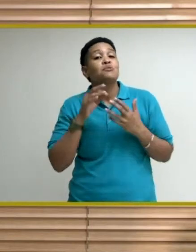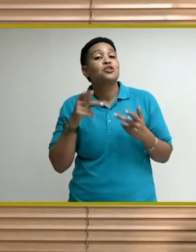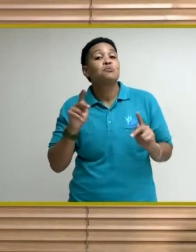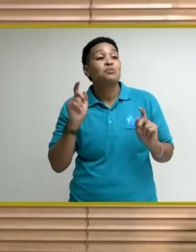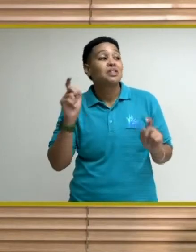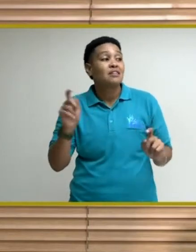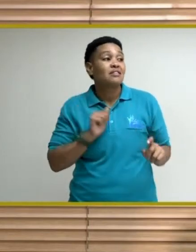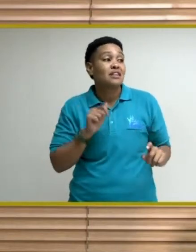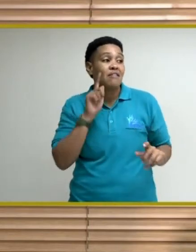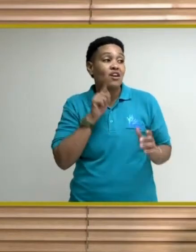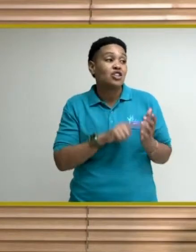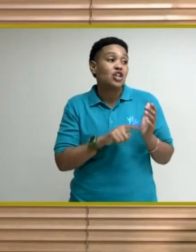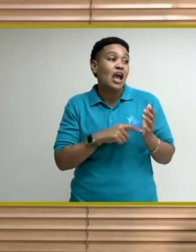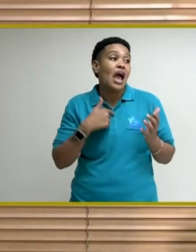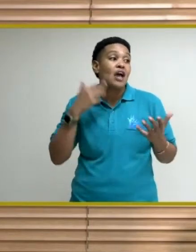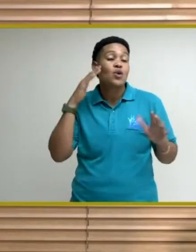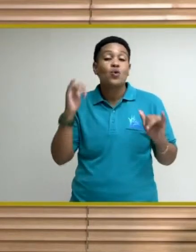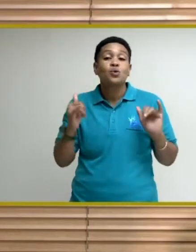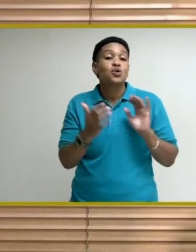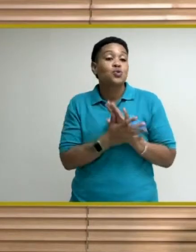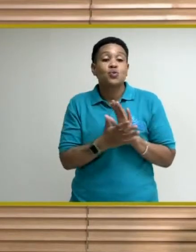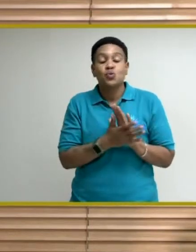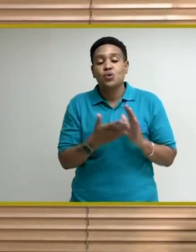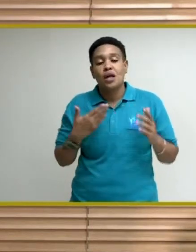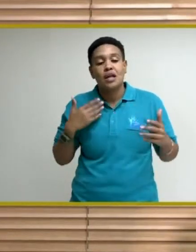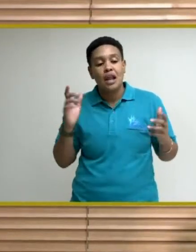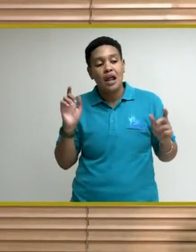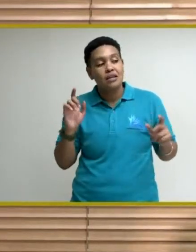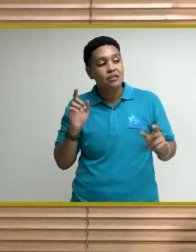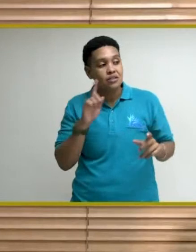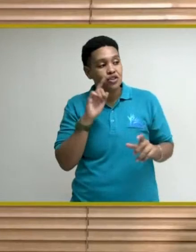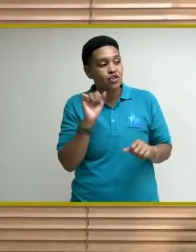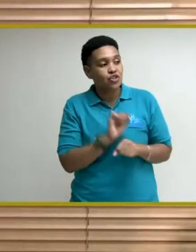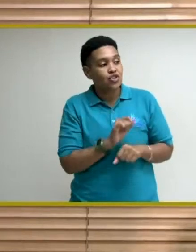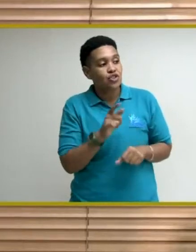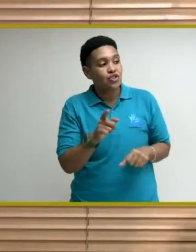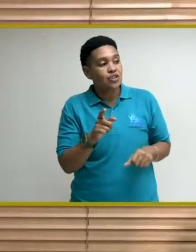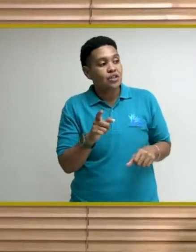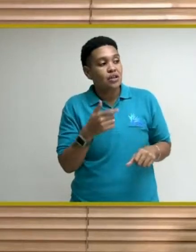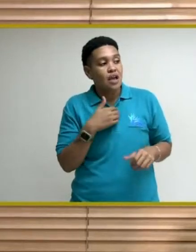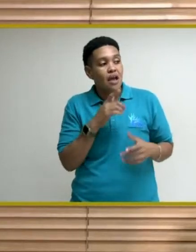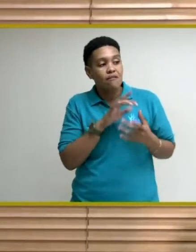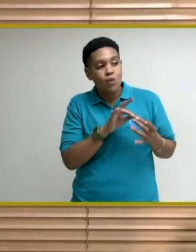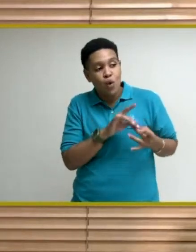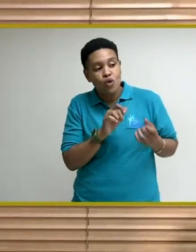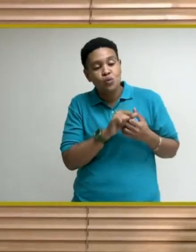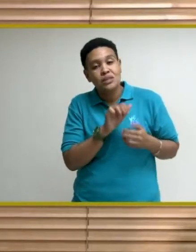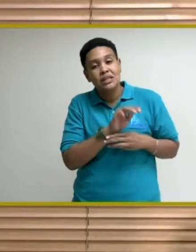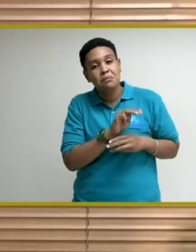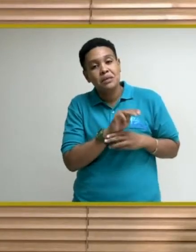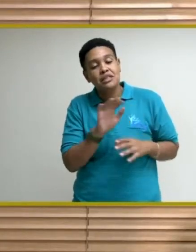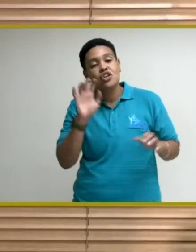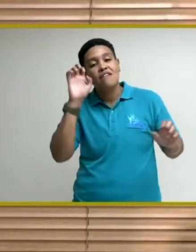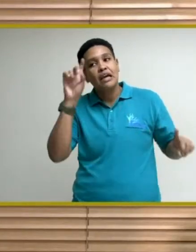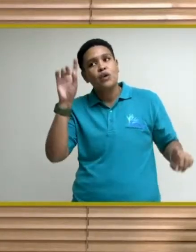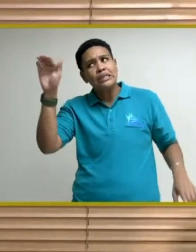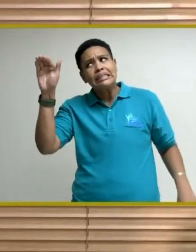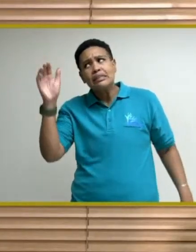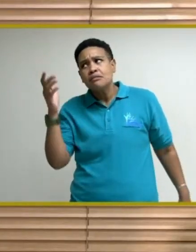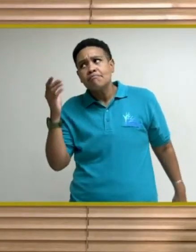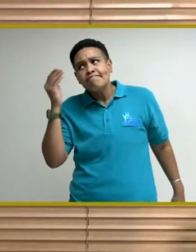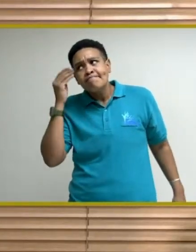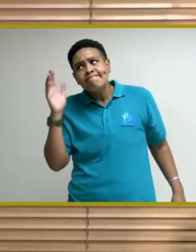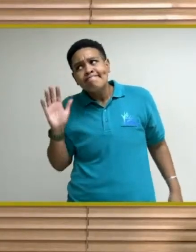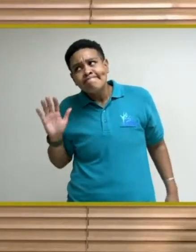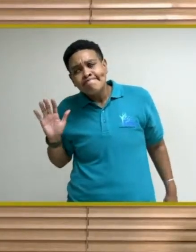which I would have to check on. I don't know which school it is, but I'd certainly have words with the Minister of Education,